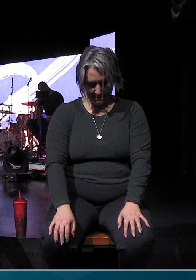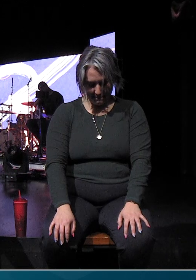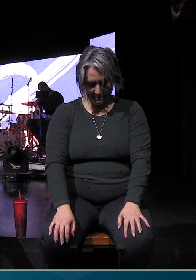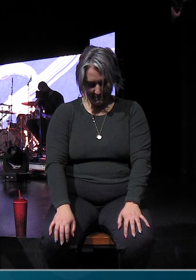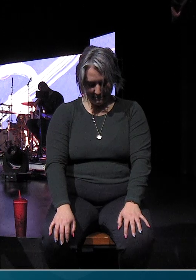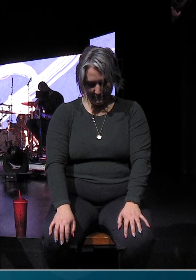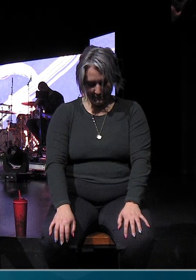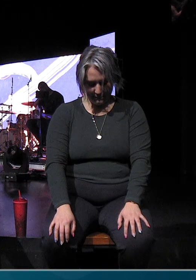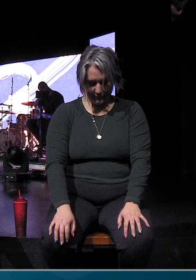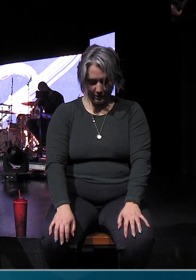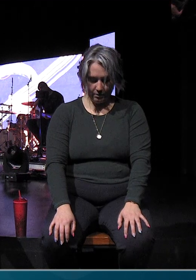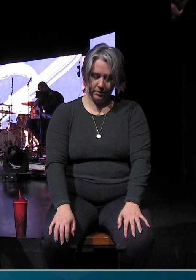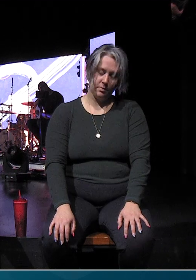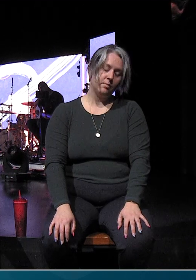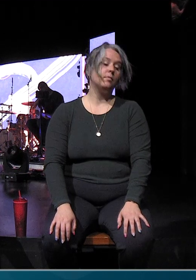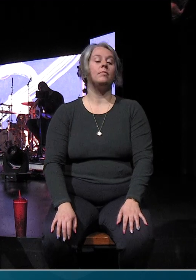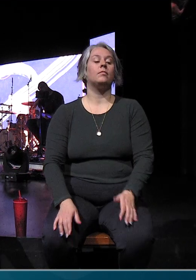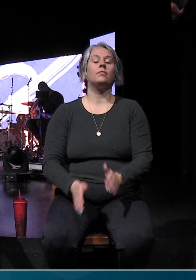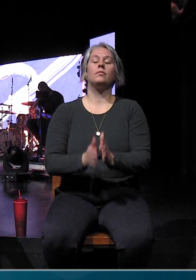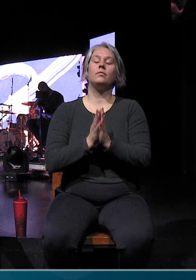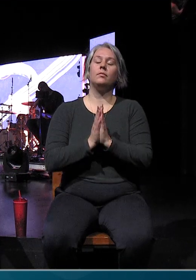Lord, I thank you that you're